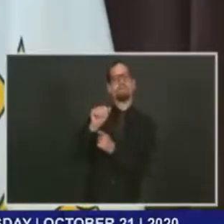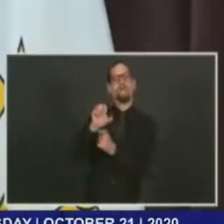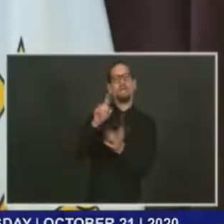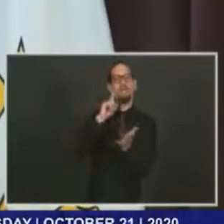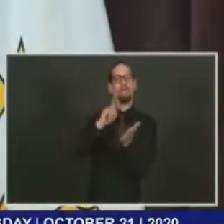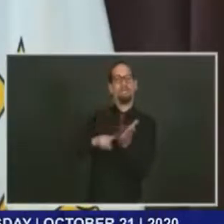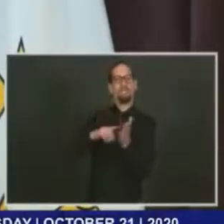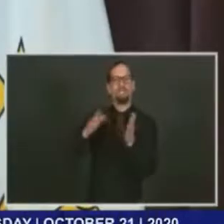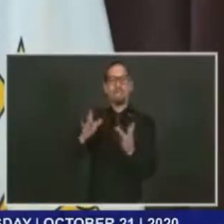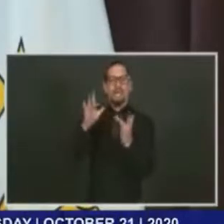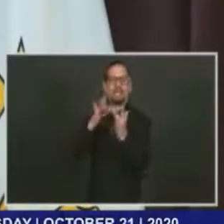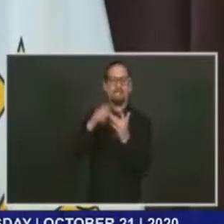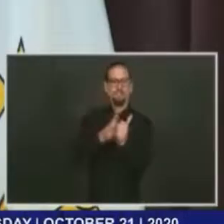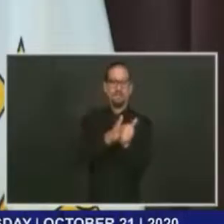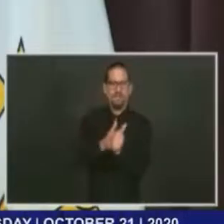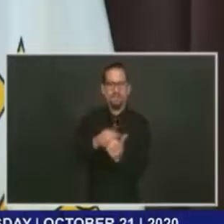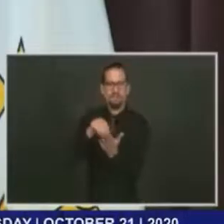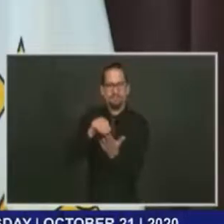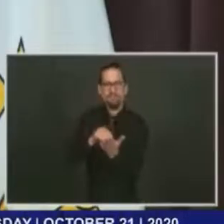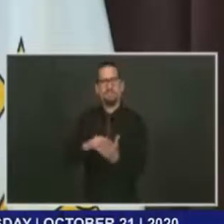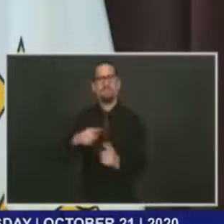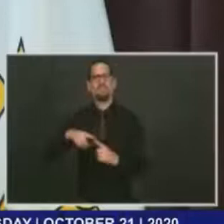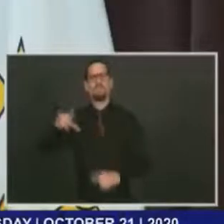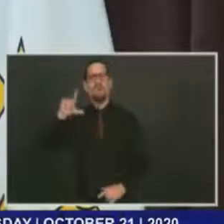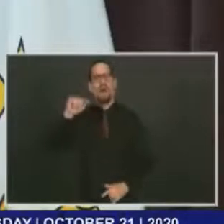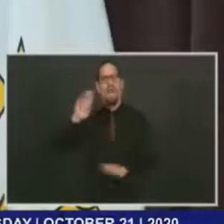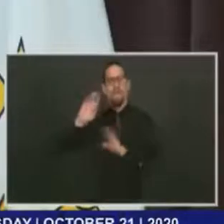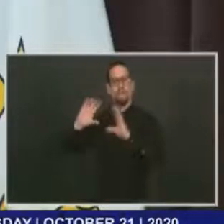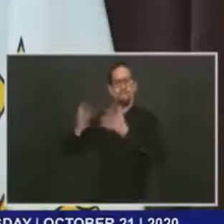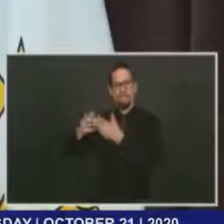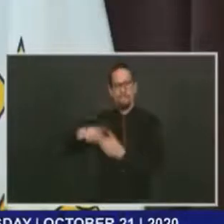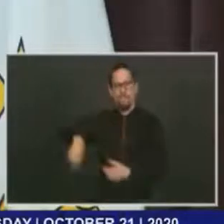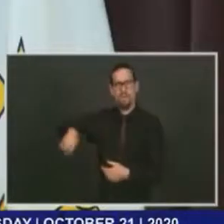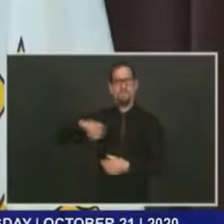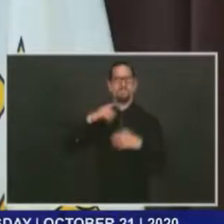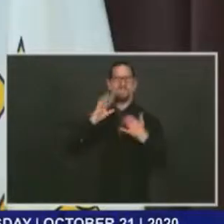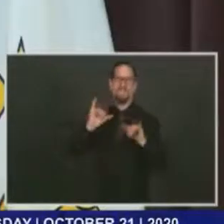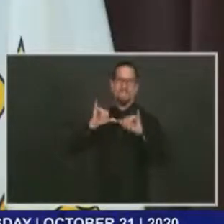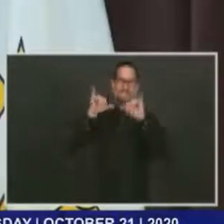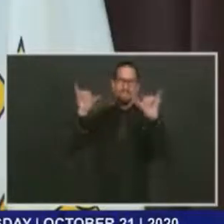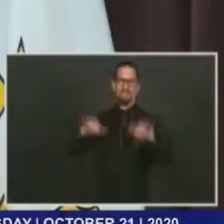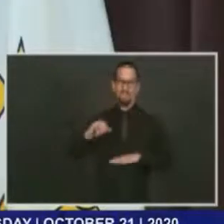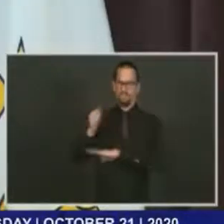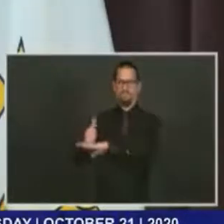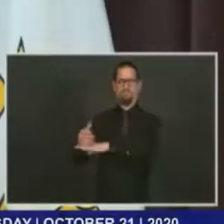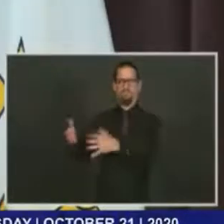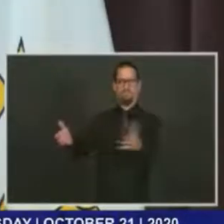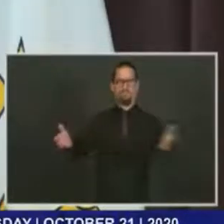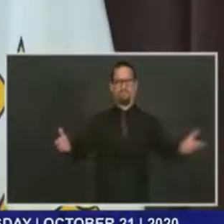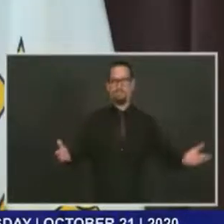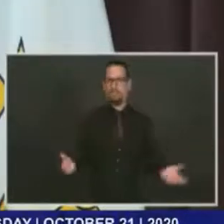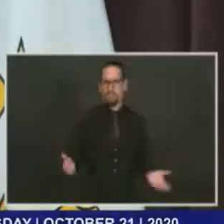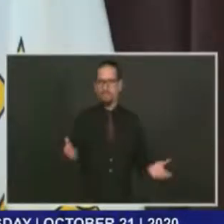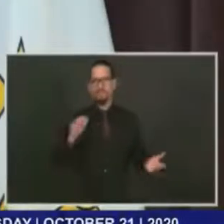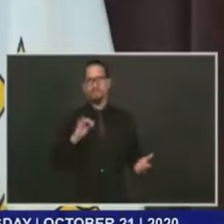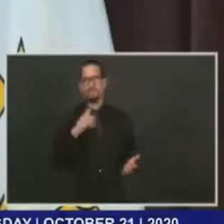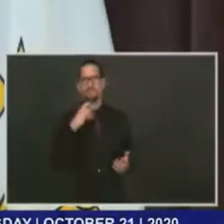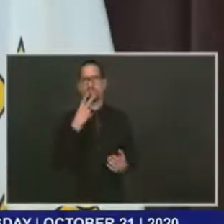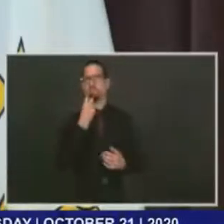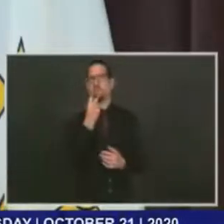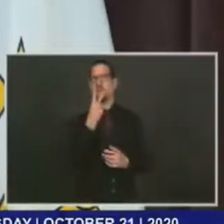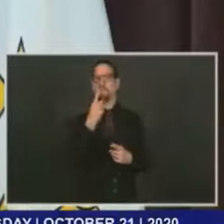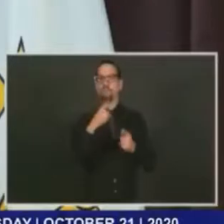our laboratory. Those are the systems that people are doing 12, 14-hour days to keep